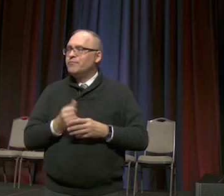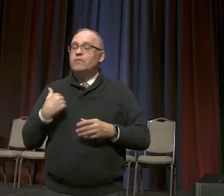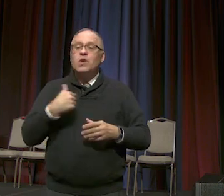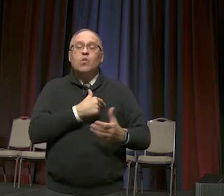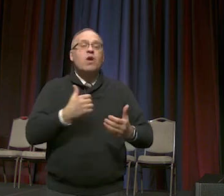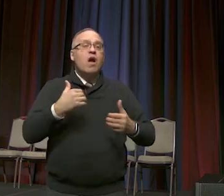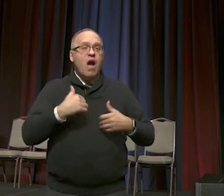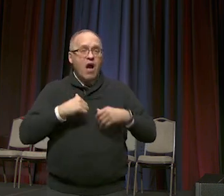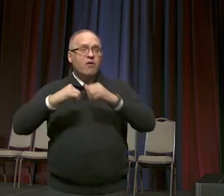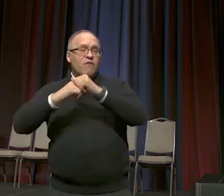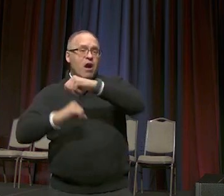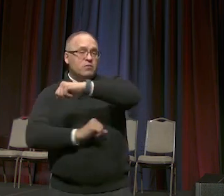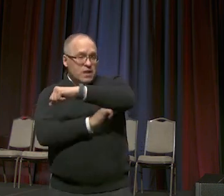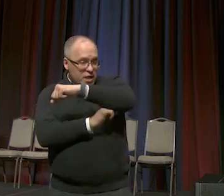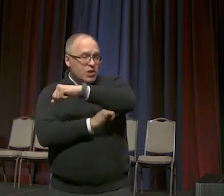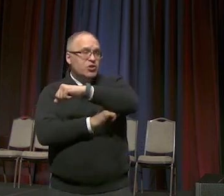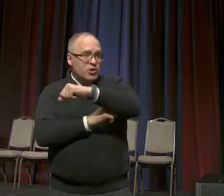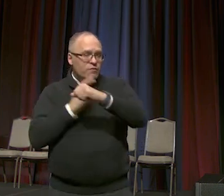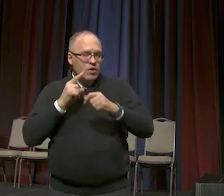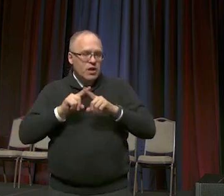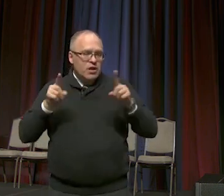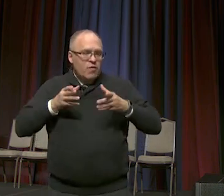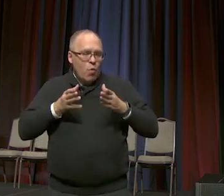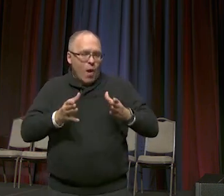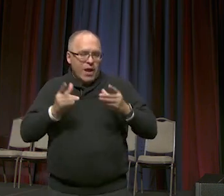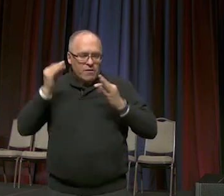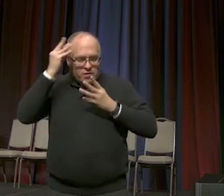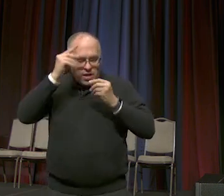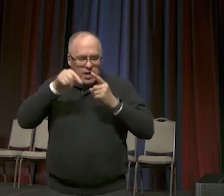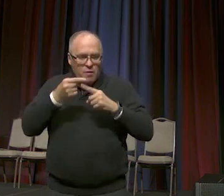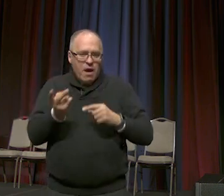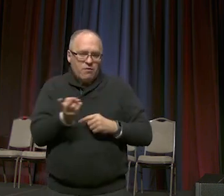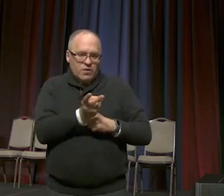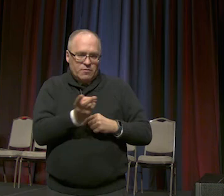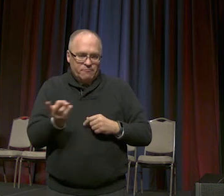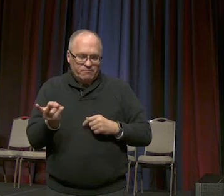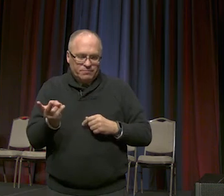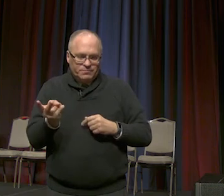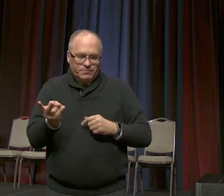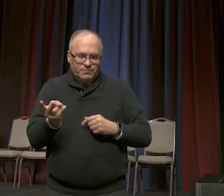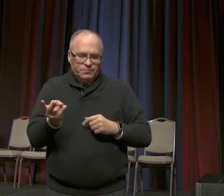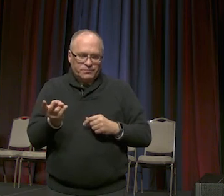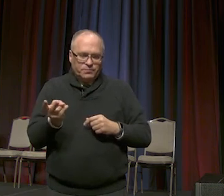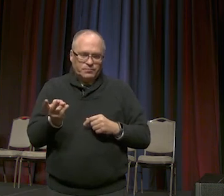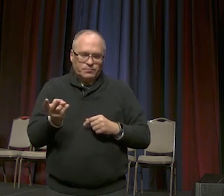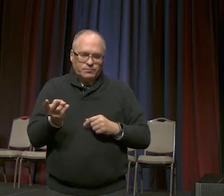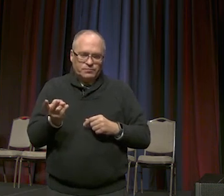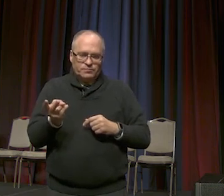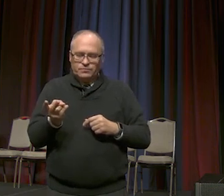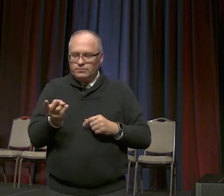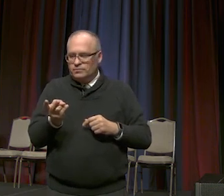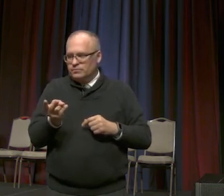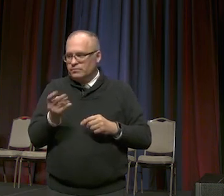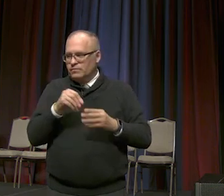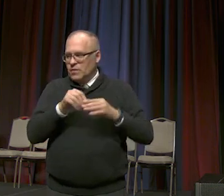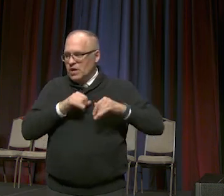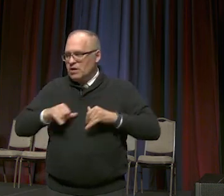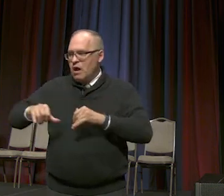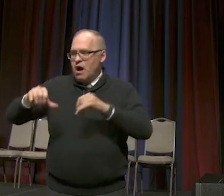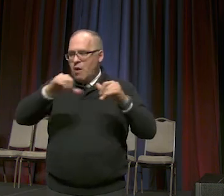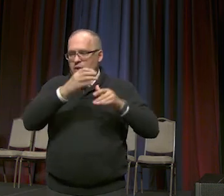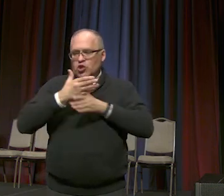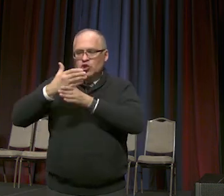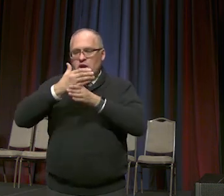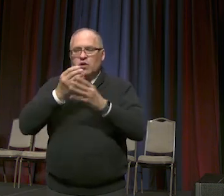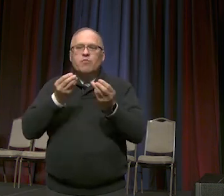for a different way of thinking about them, and a way of thinking about them in a common shared ministry.